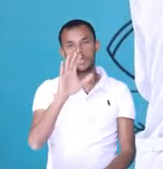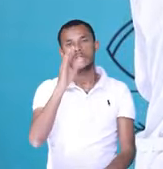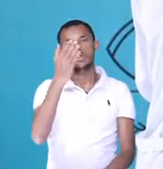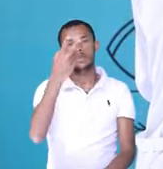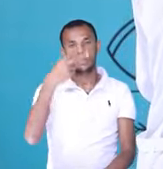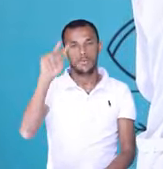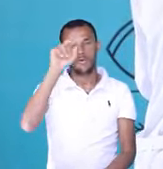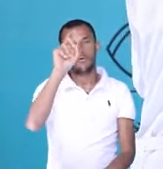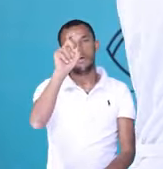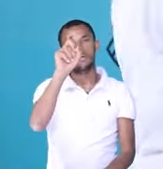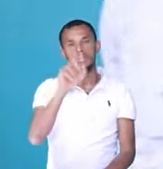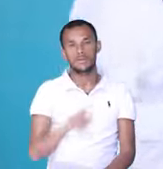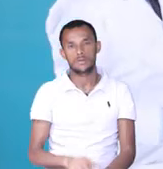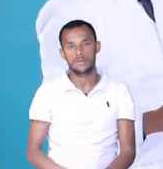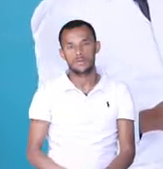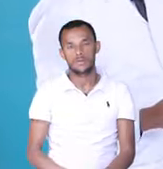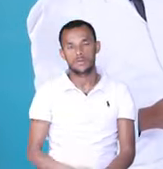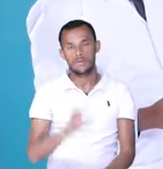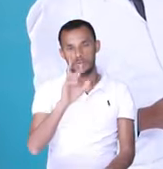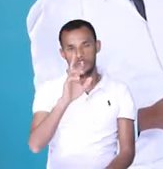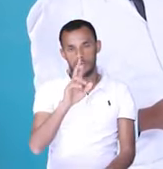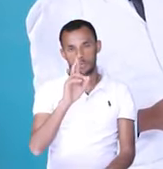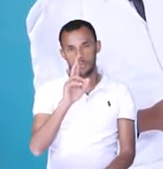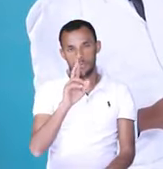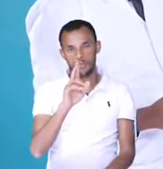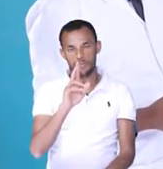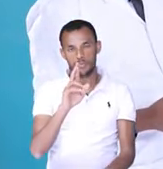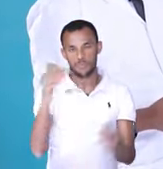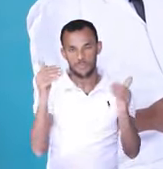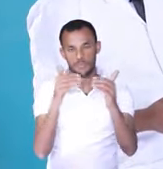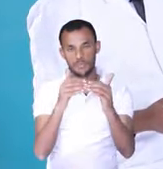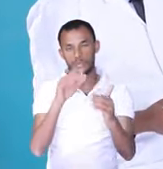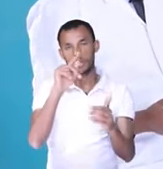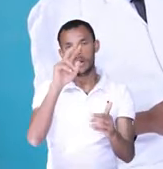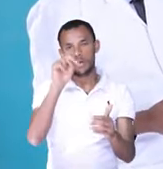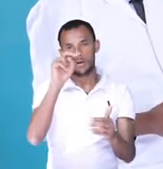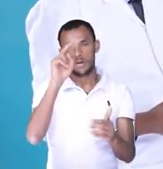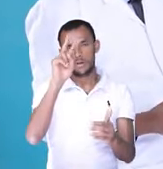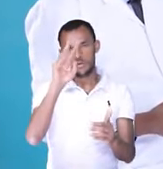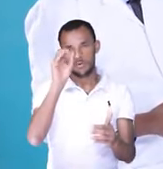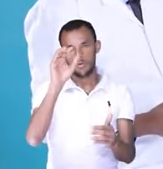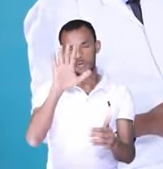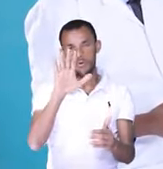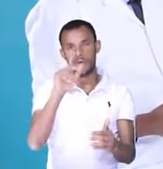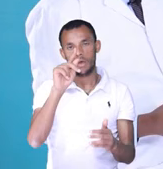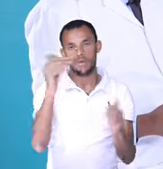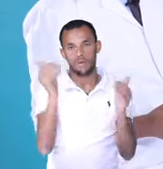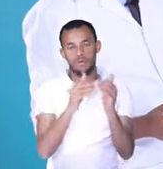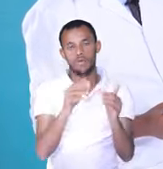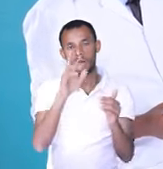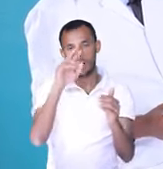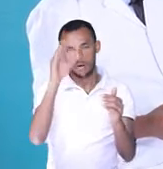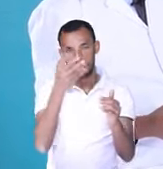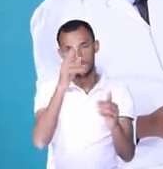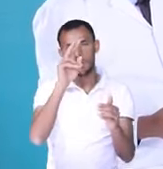of x. R is equals to k n2O5 x. K is equals to R divided